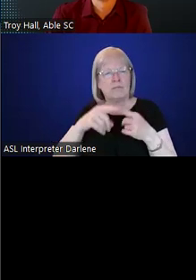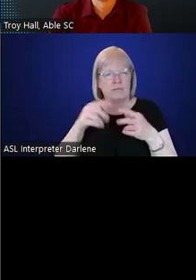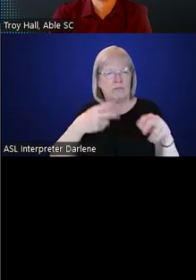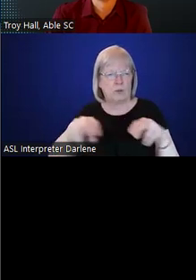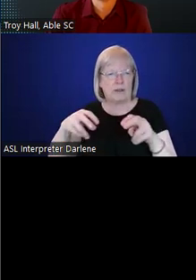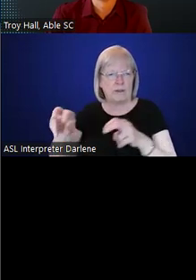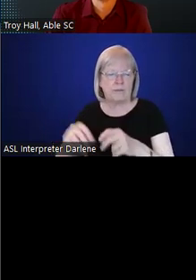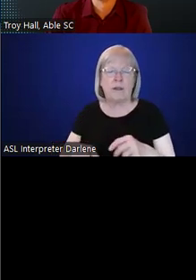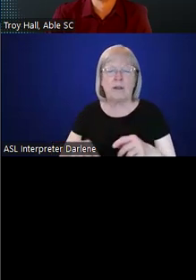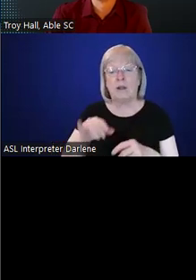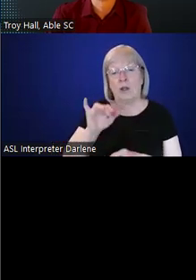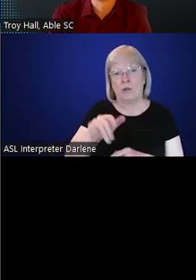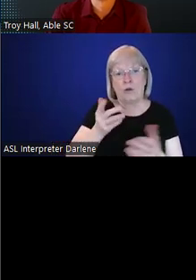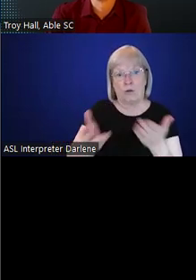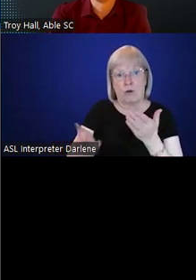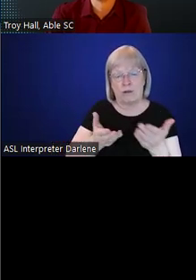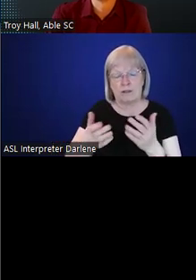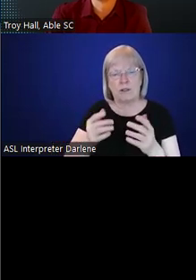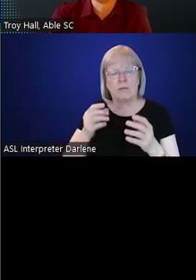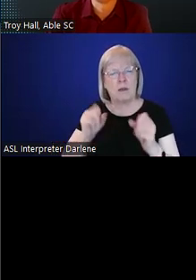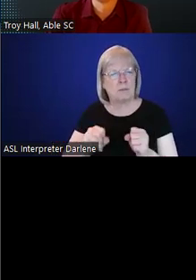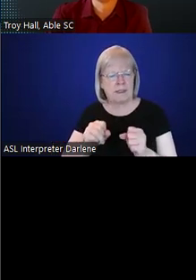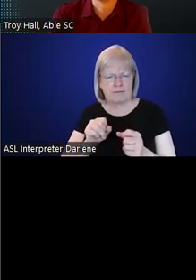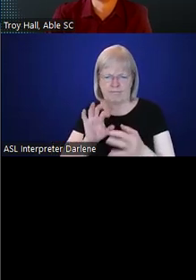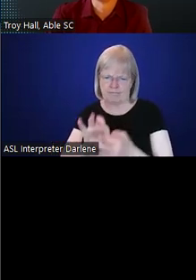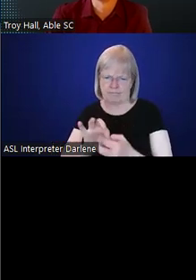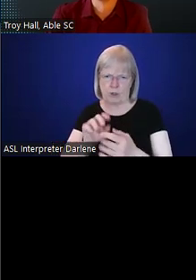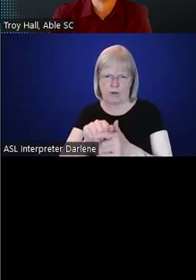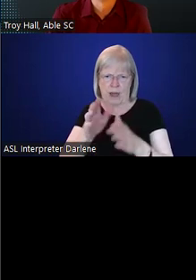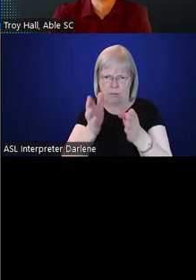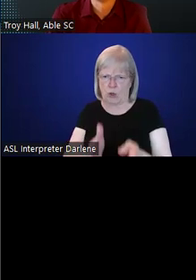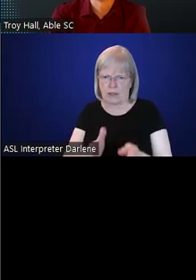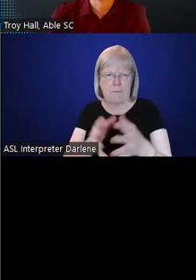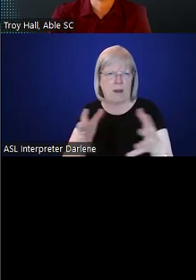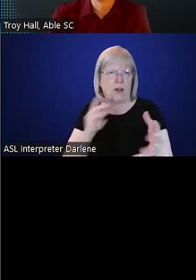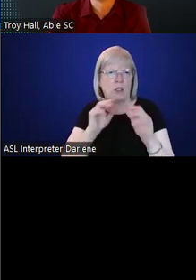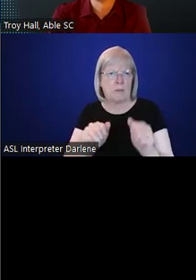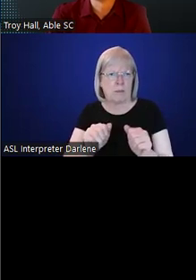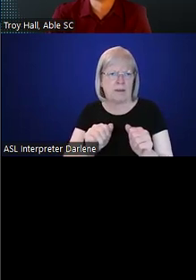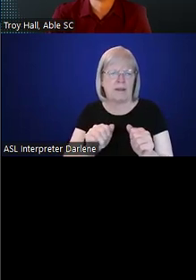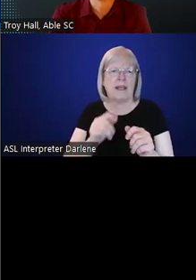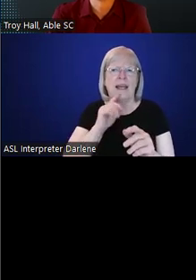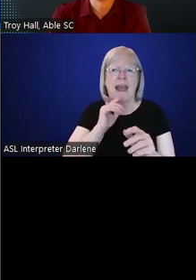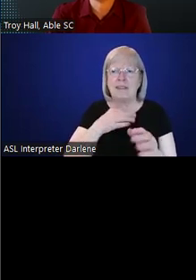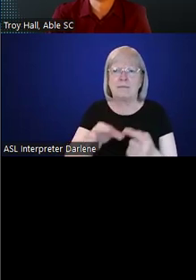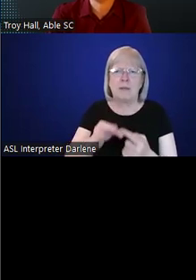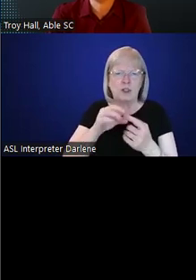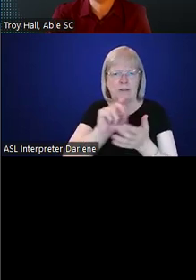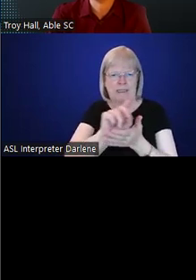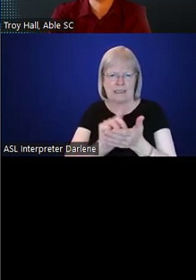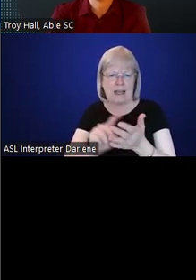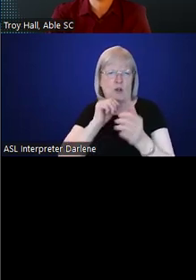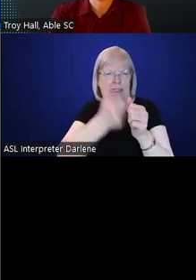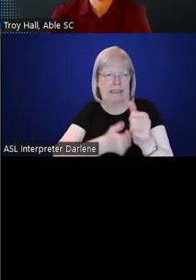So these services need to be as personalized as possible. So they are designed for each person's specific